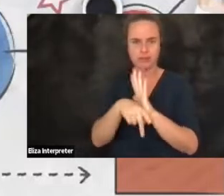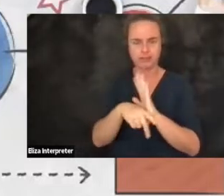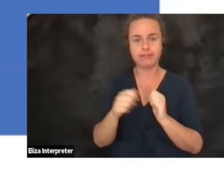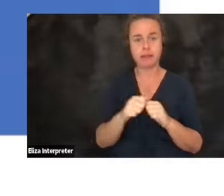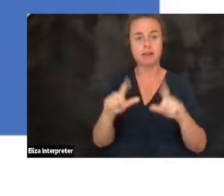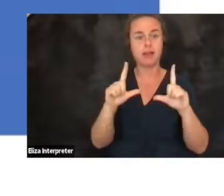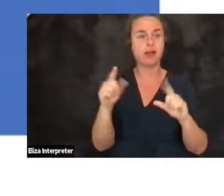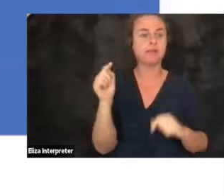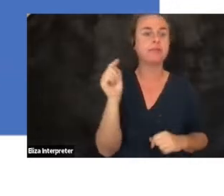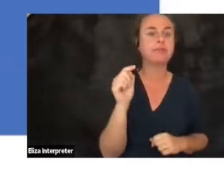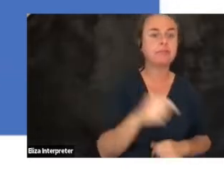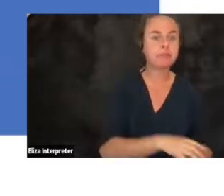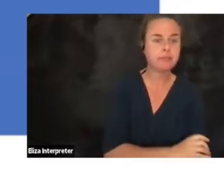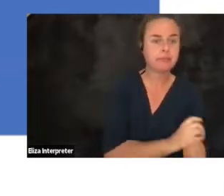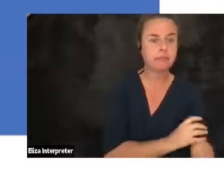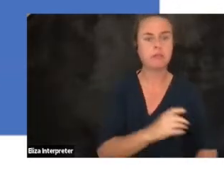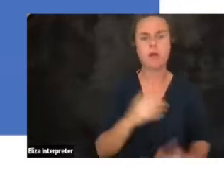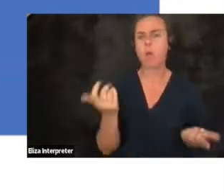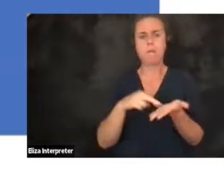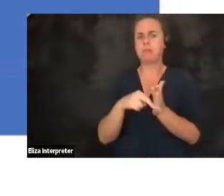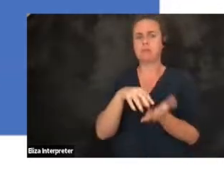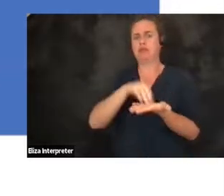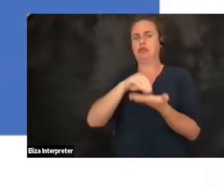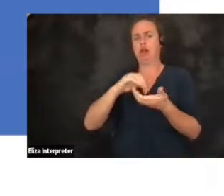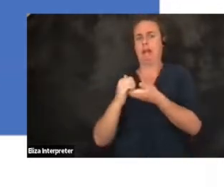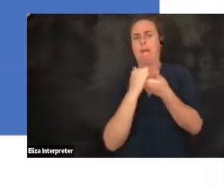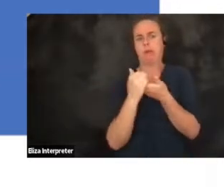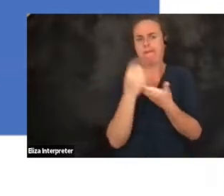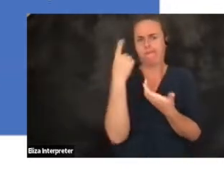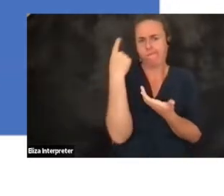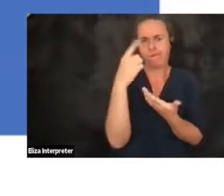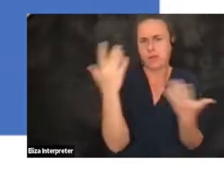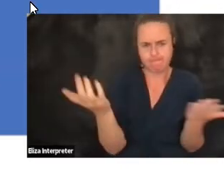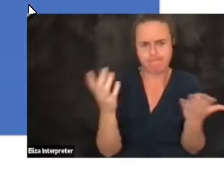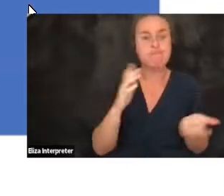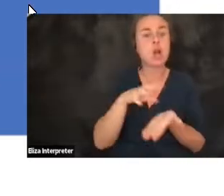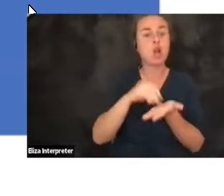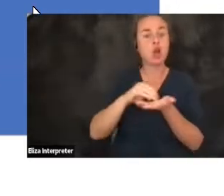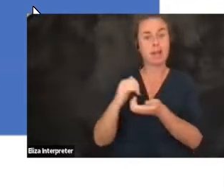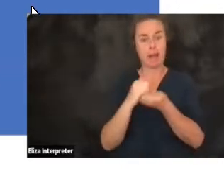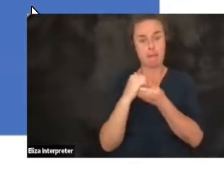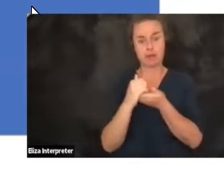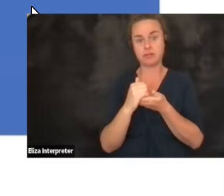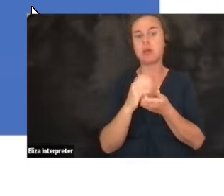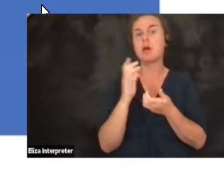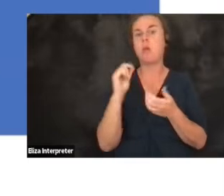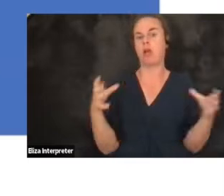So a little bit of a refresher on what a learning collaborative is. Learning collaboratives